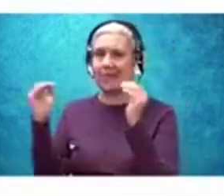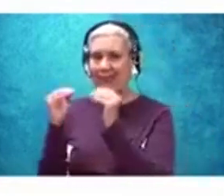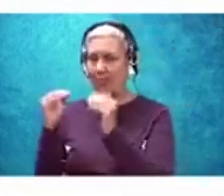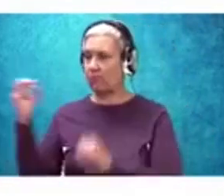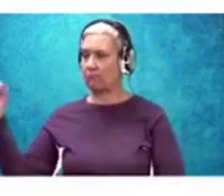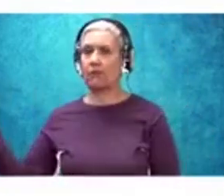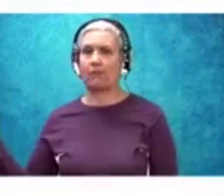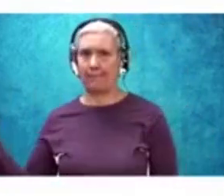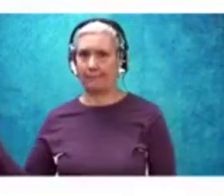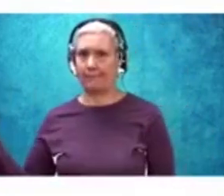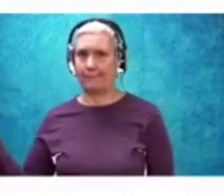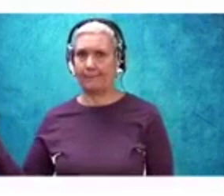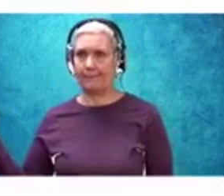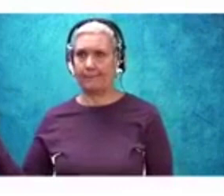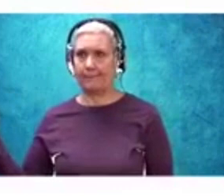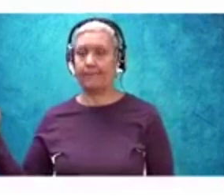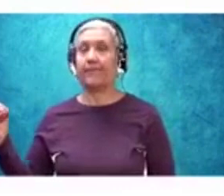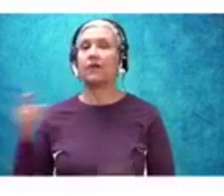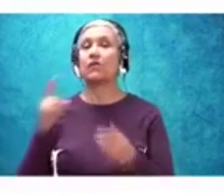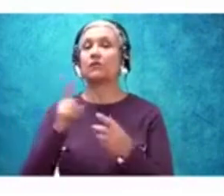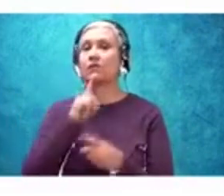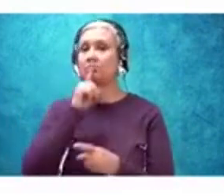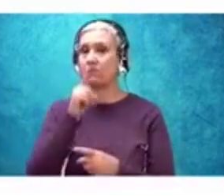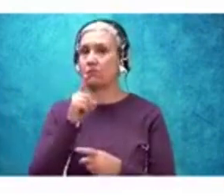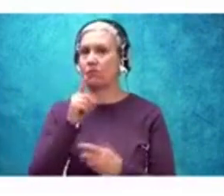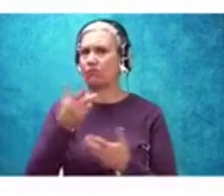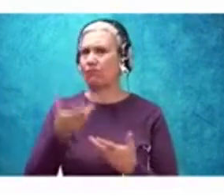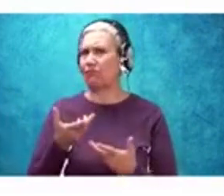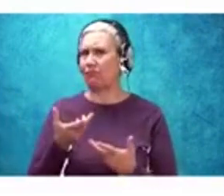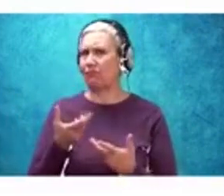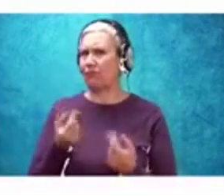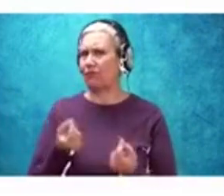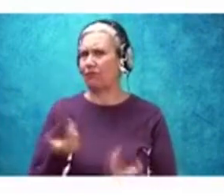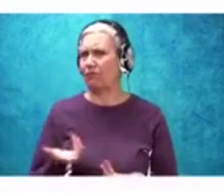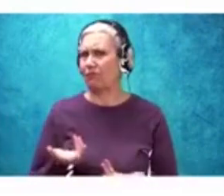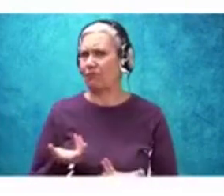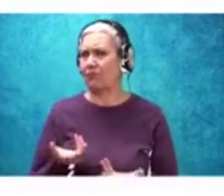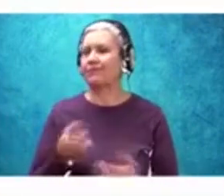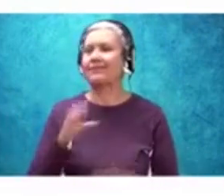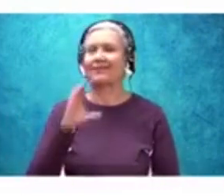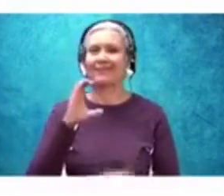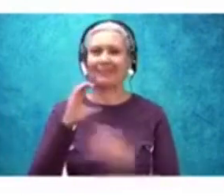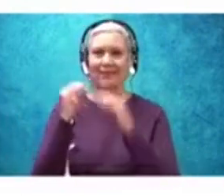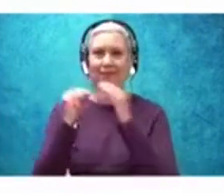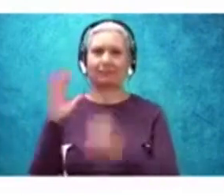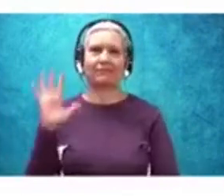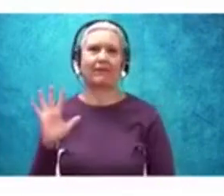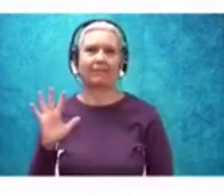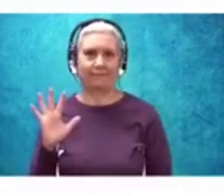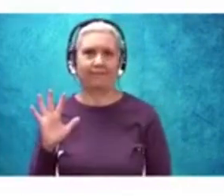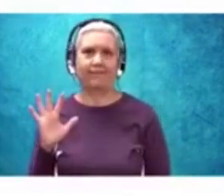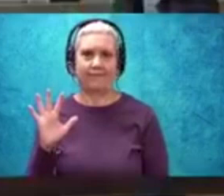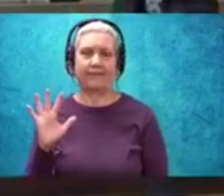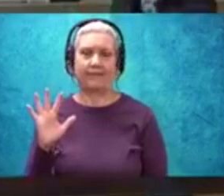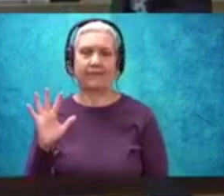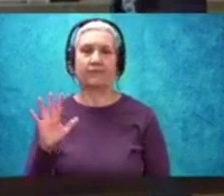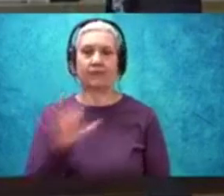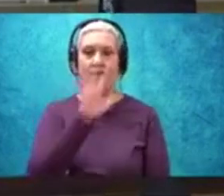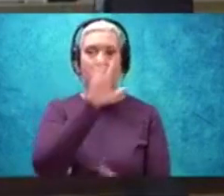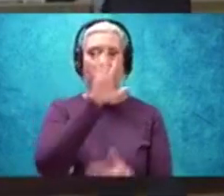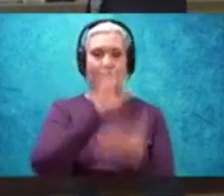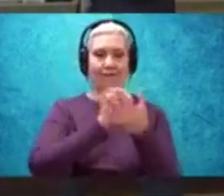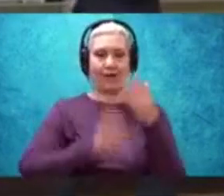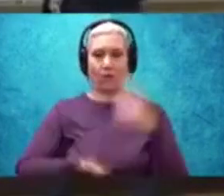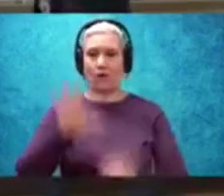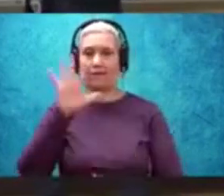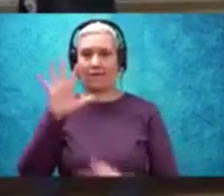0. And so for that to be true, c must be equal to 5. 5 minus 5 gives us